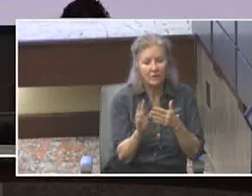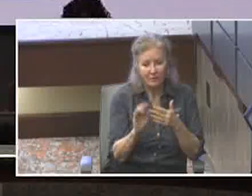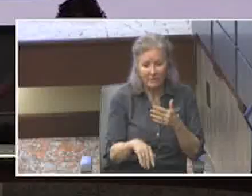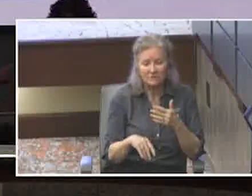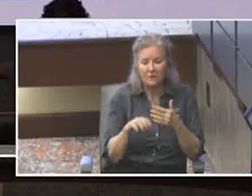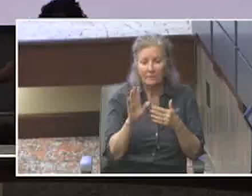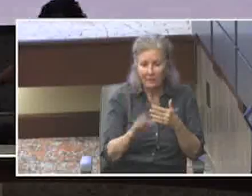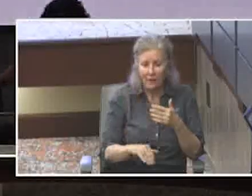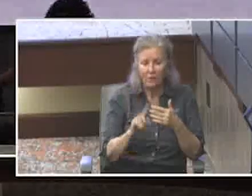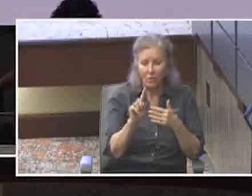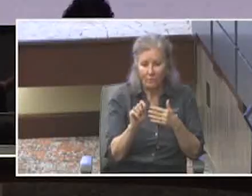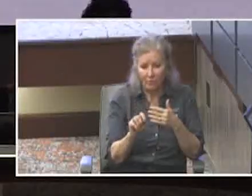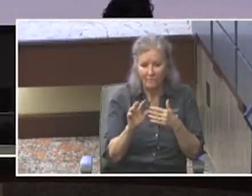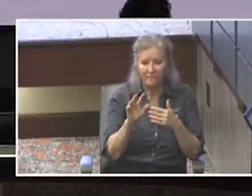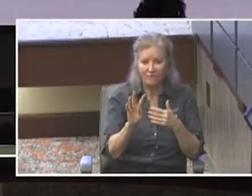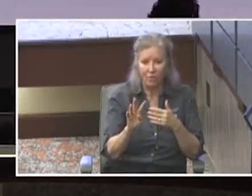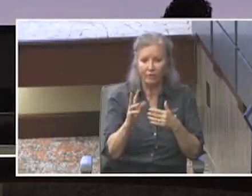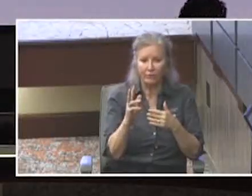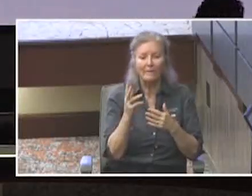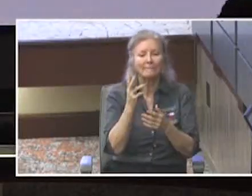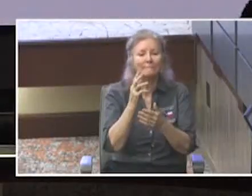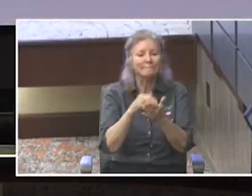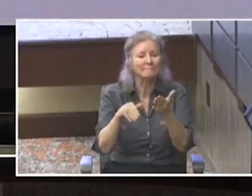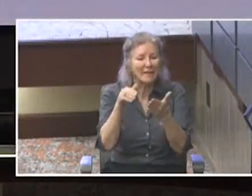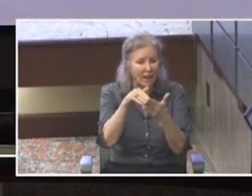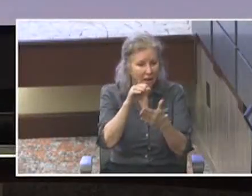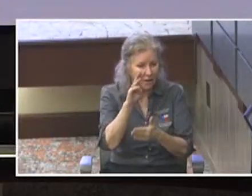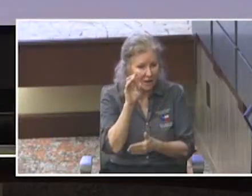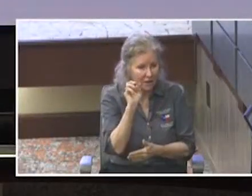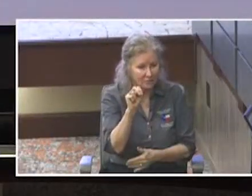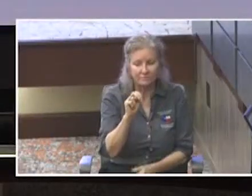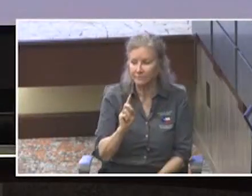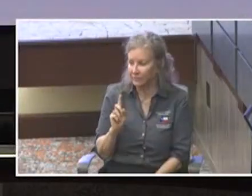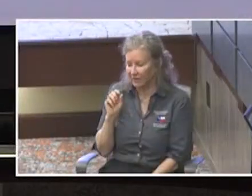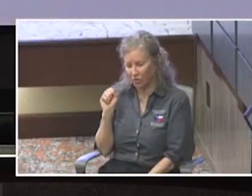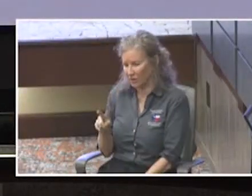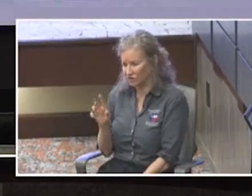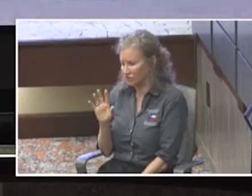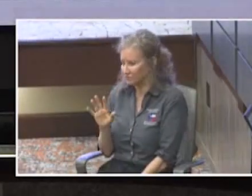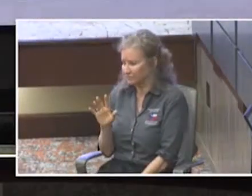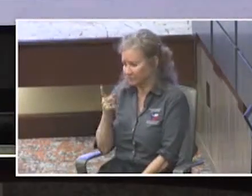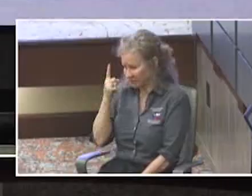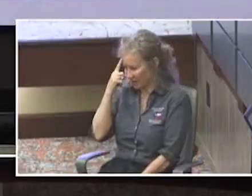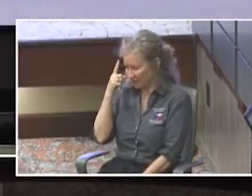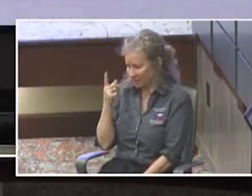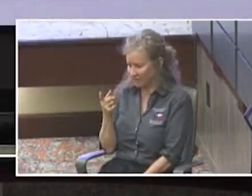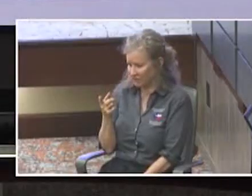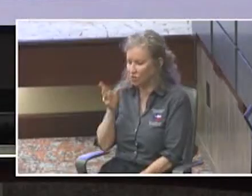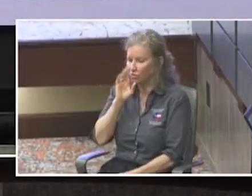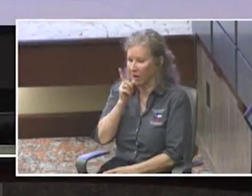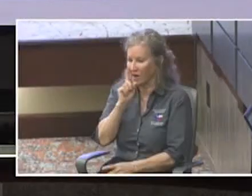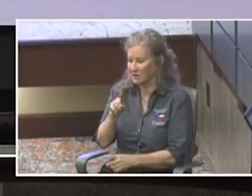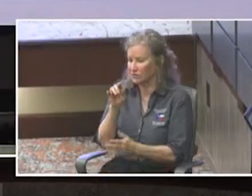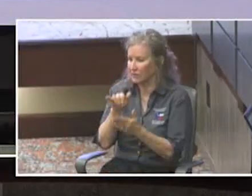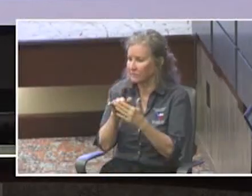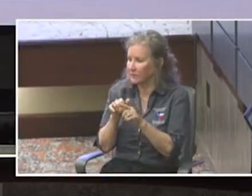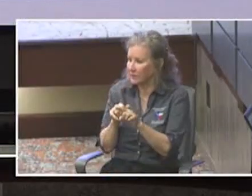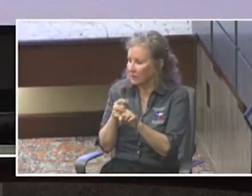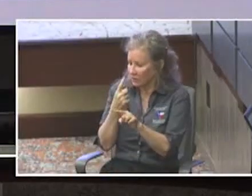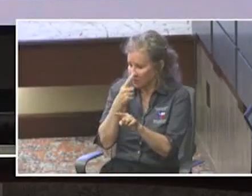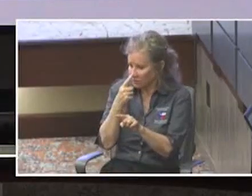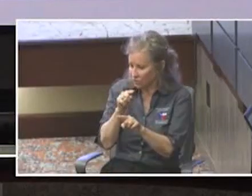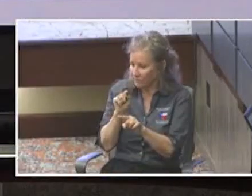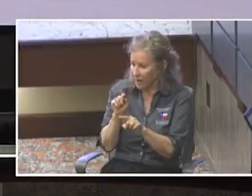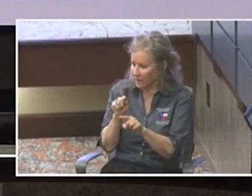$1.543 million. I had a question on this one, Colin. And I think you answered it on this page, but can we, in our